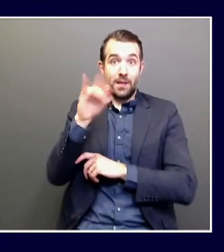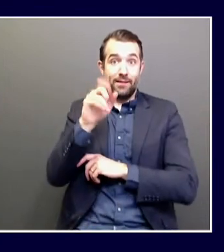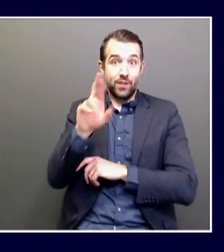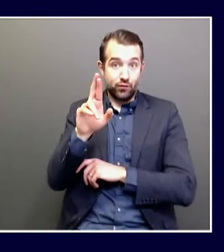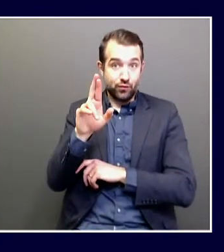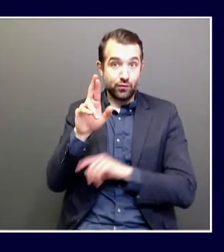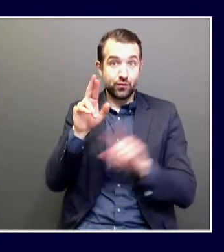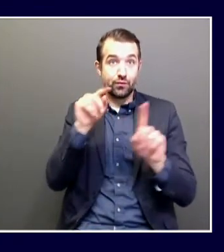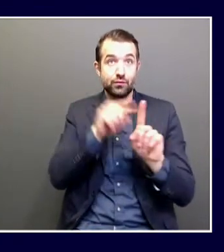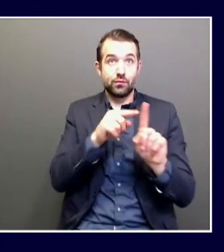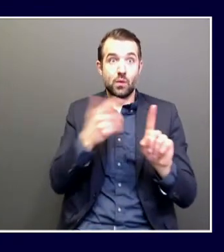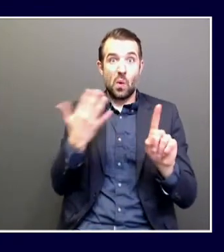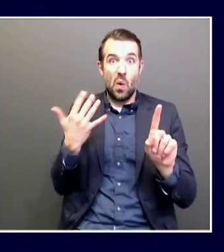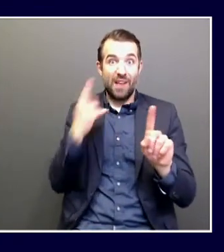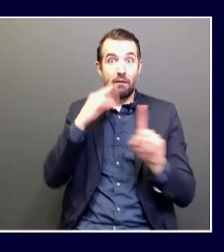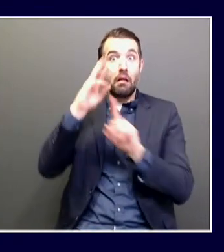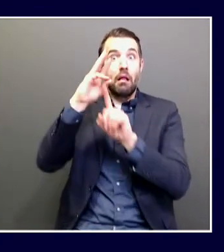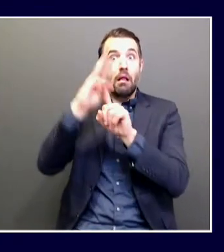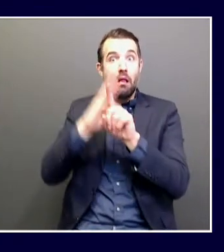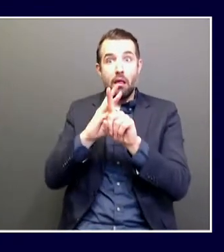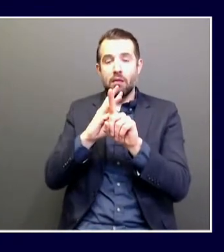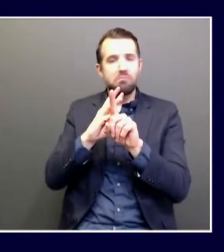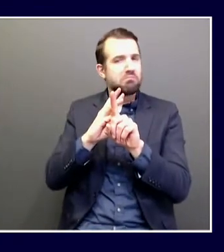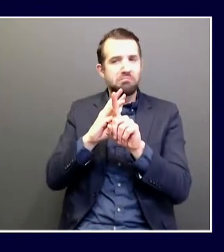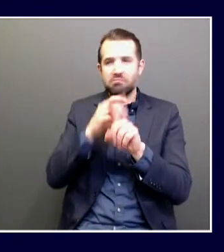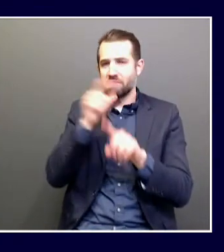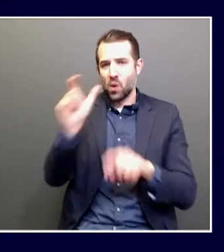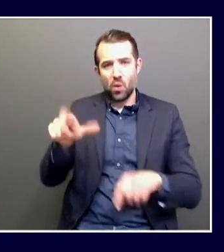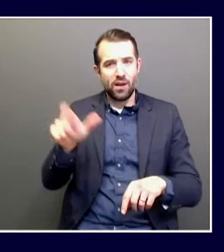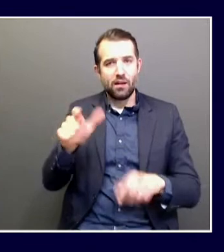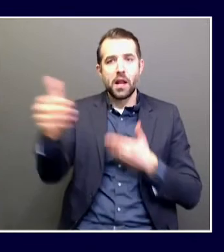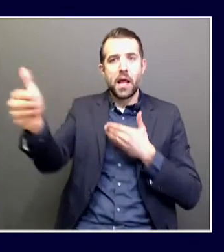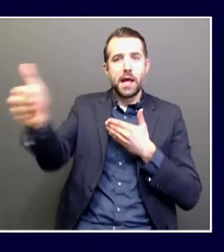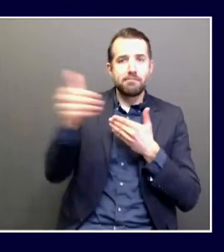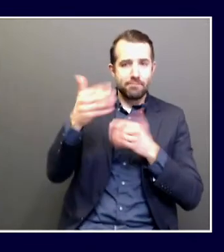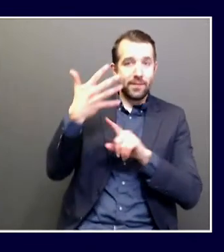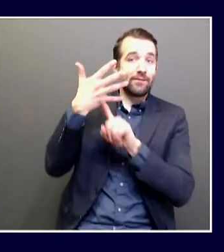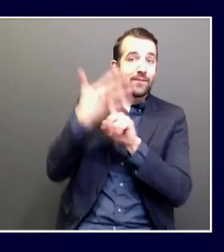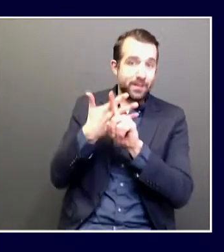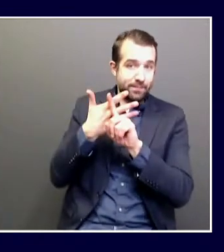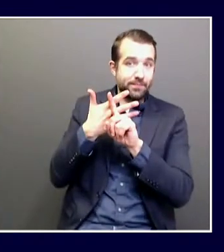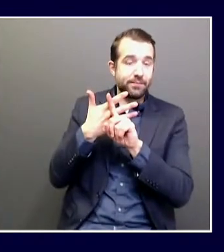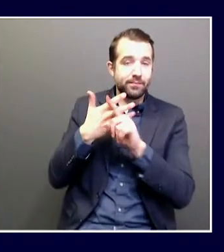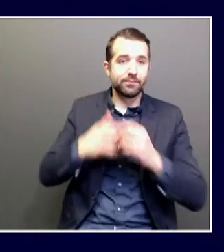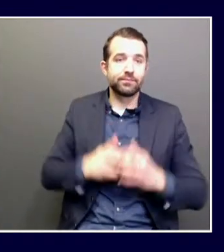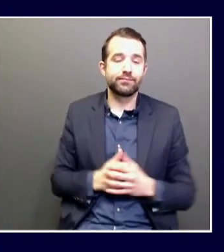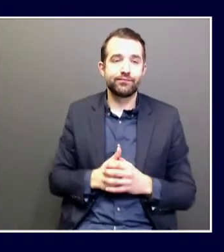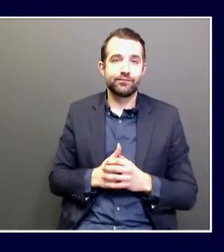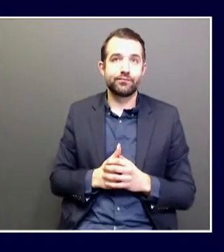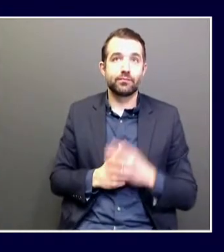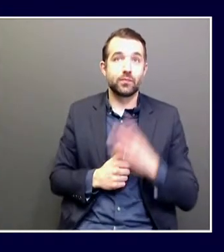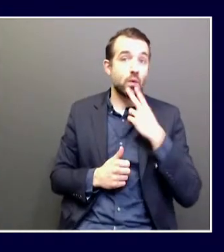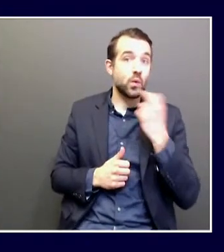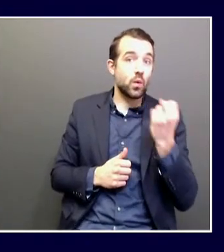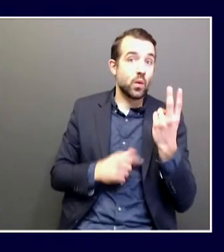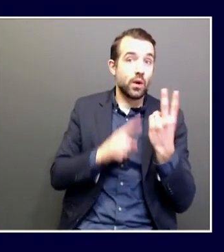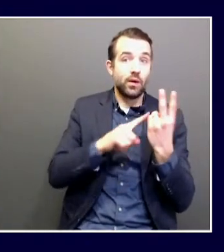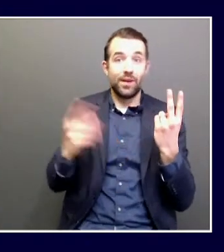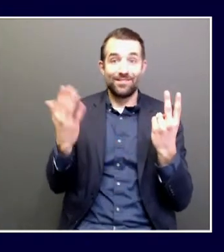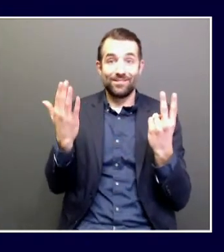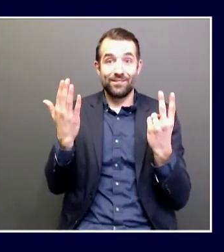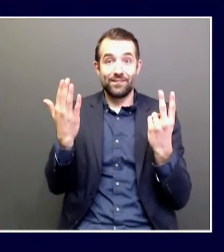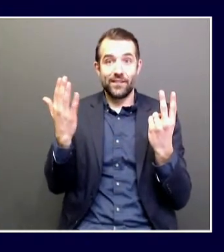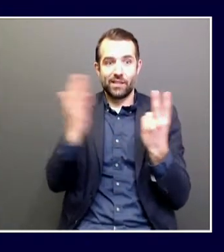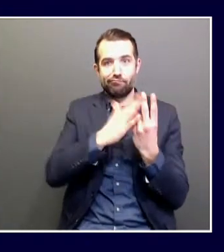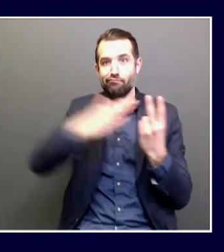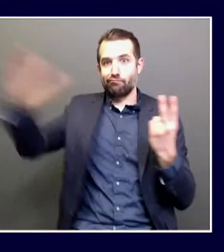booster. Indeed, this applies to even those kids 12 to 15 who got their first shots at the end of May last year. So moving to